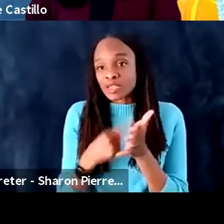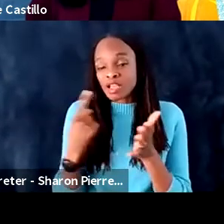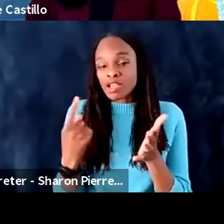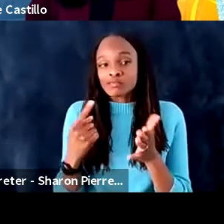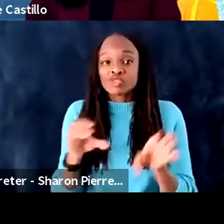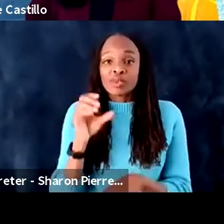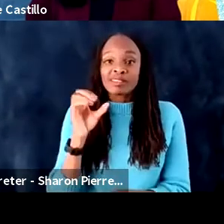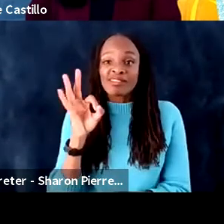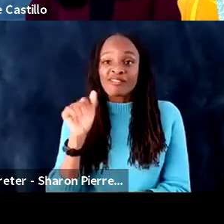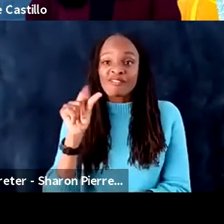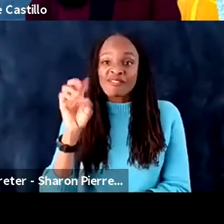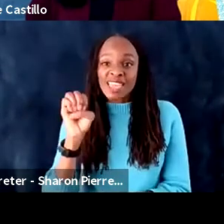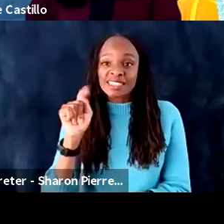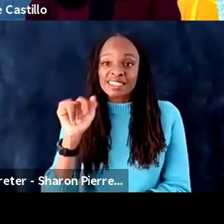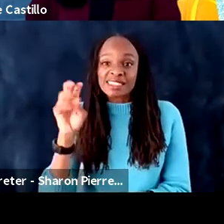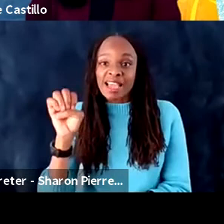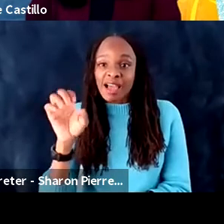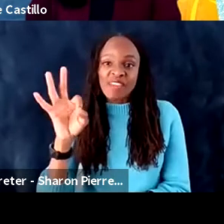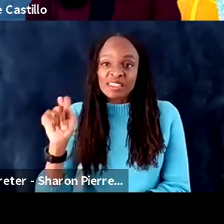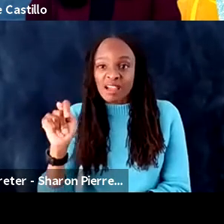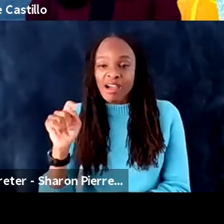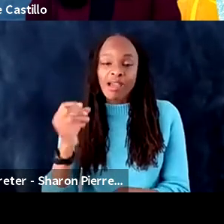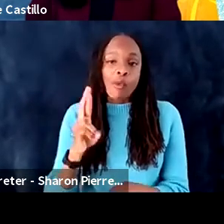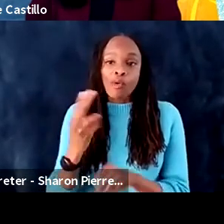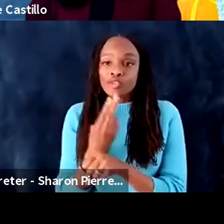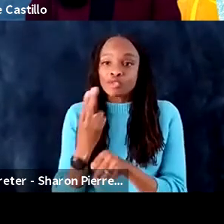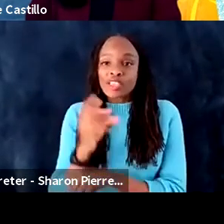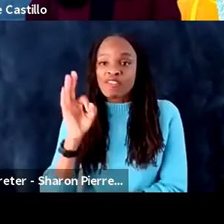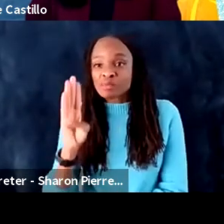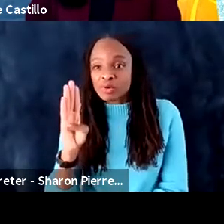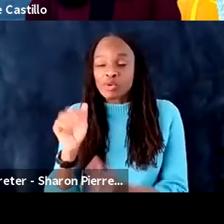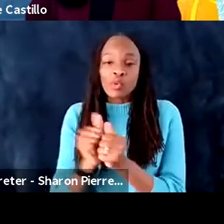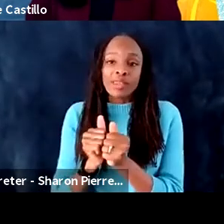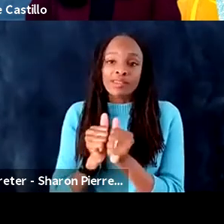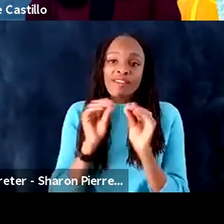doing FaceTime or using Facebook with their families and friends.